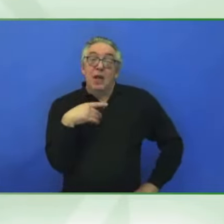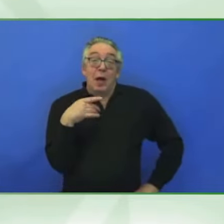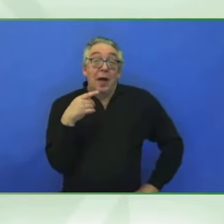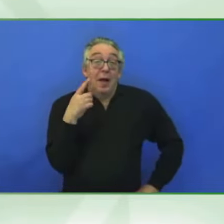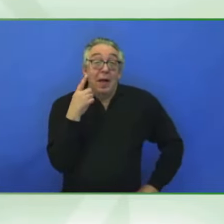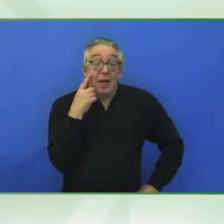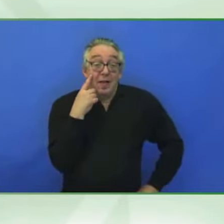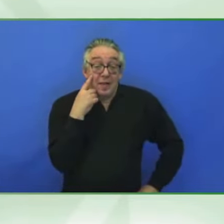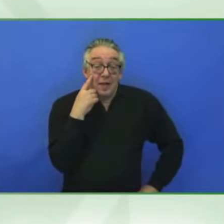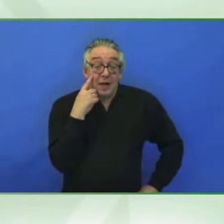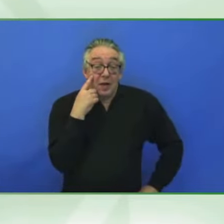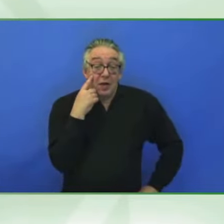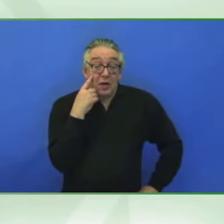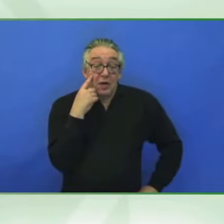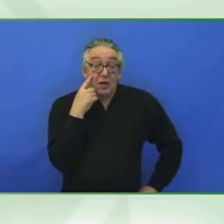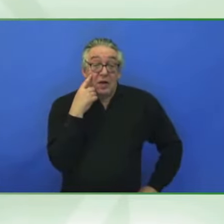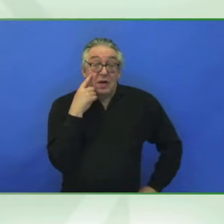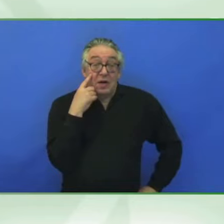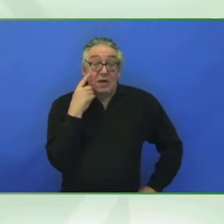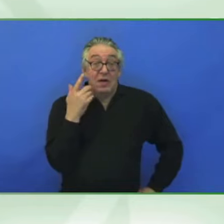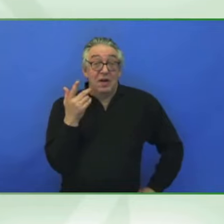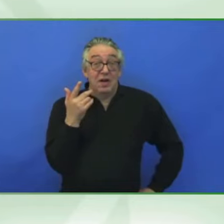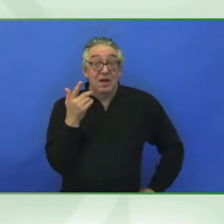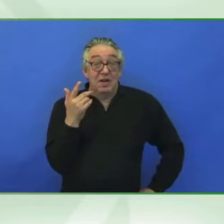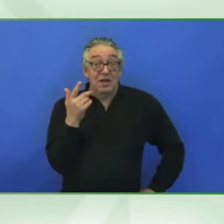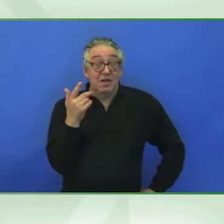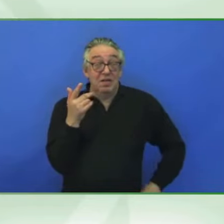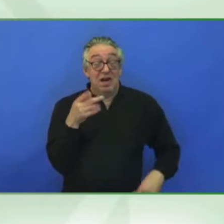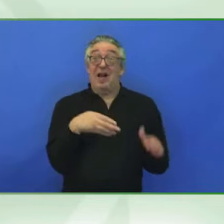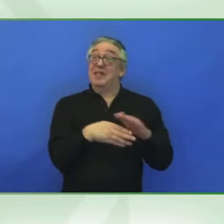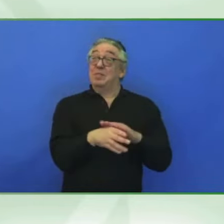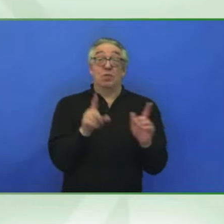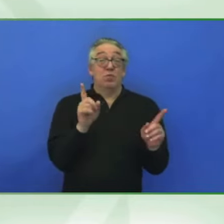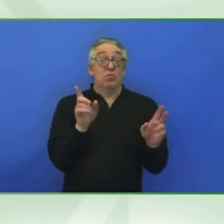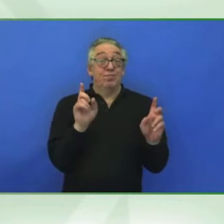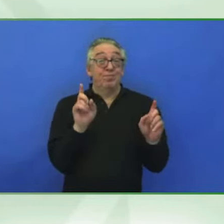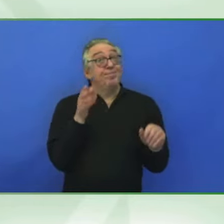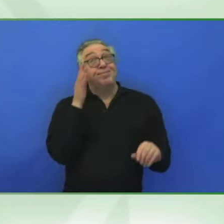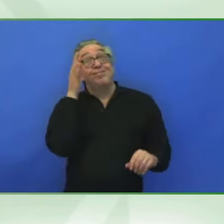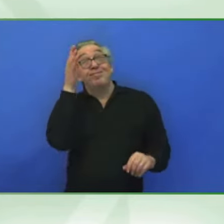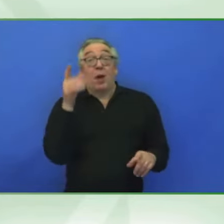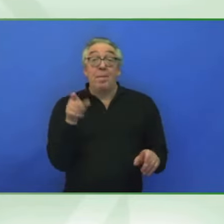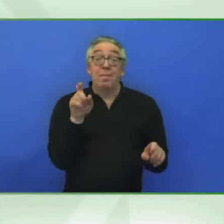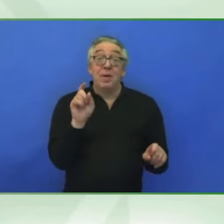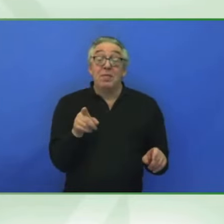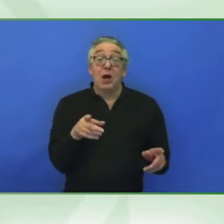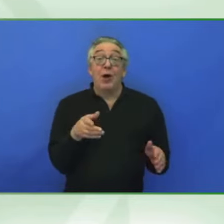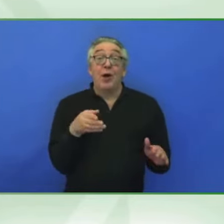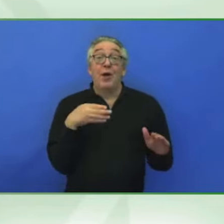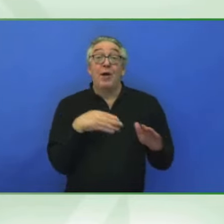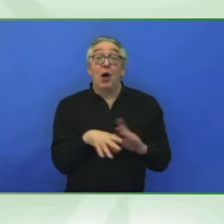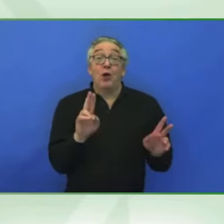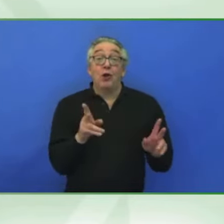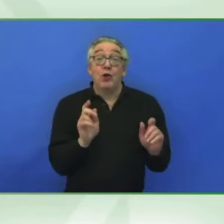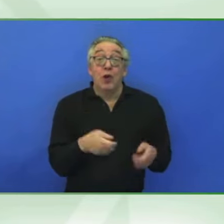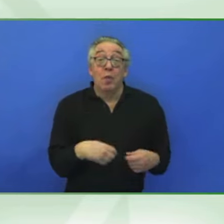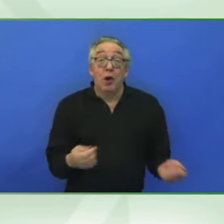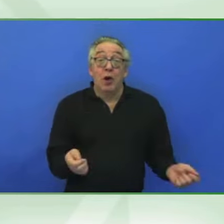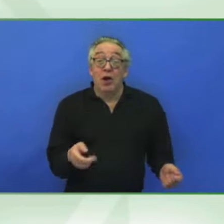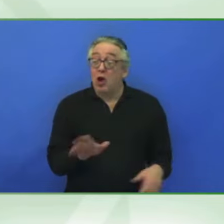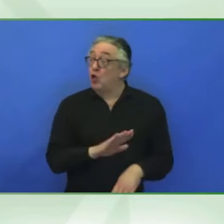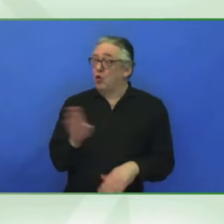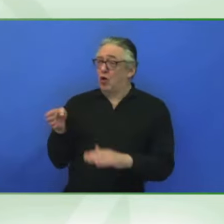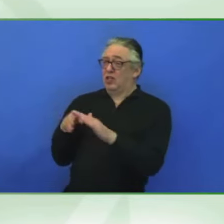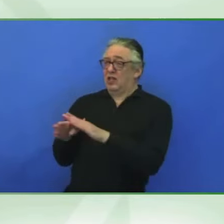is regarded as bizarre and weird, where it would just be poor design and good design instead of getting awards